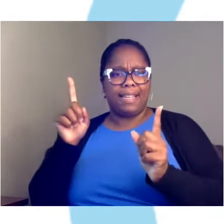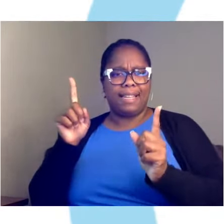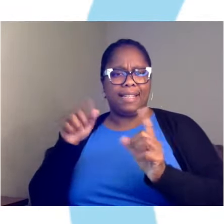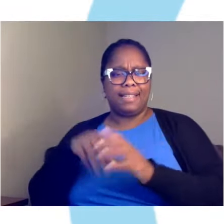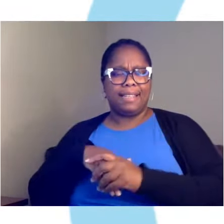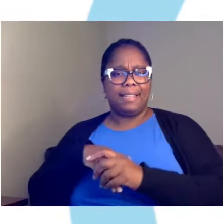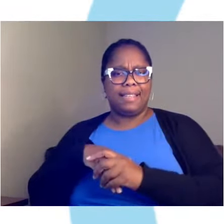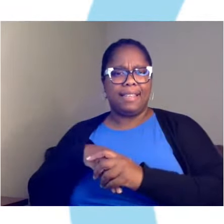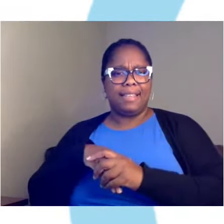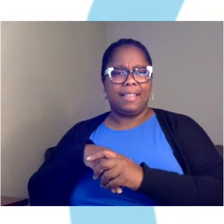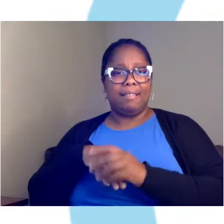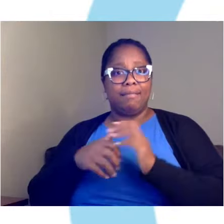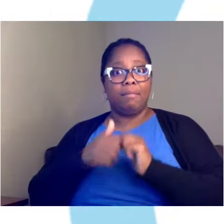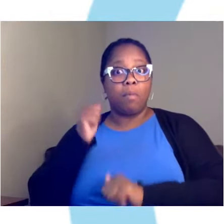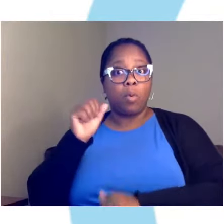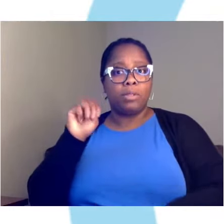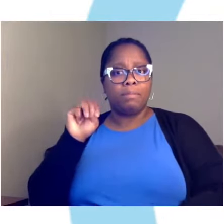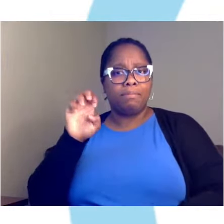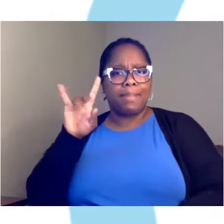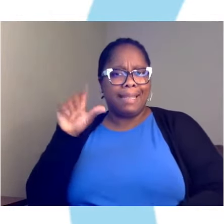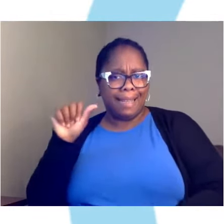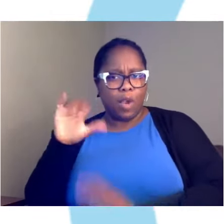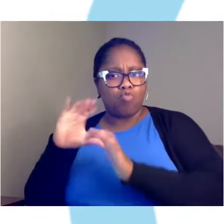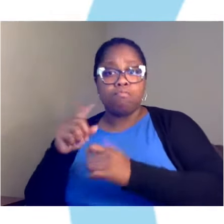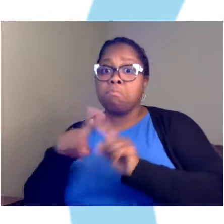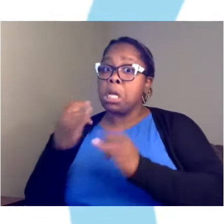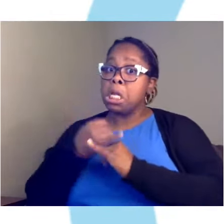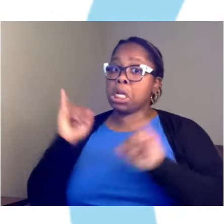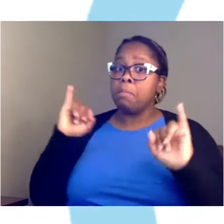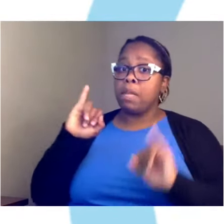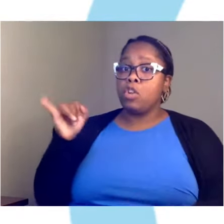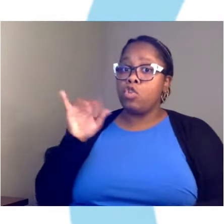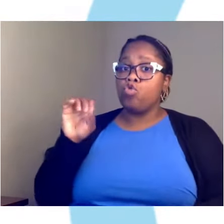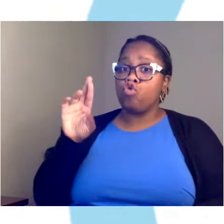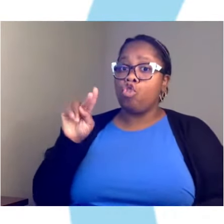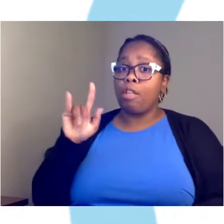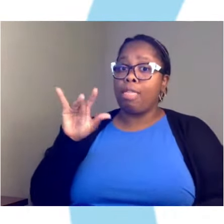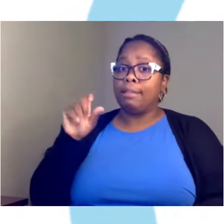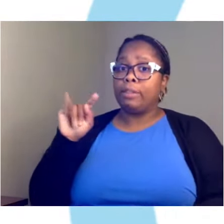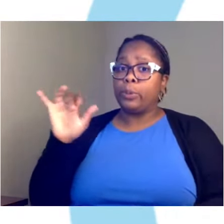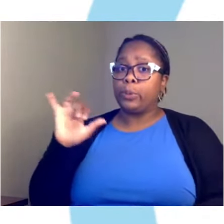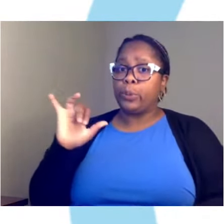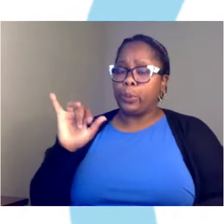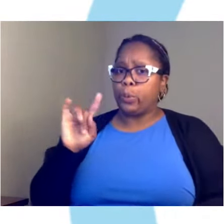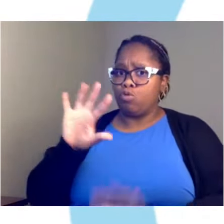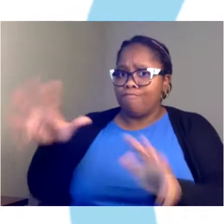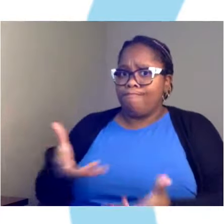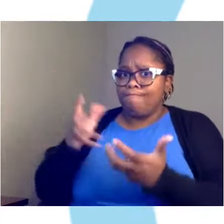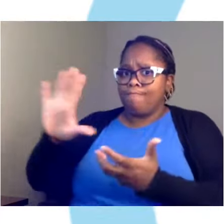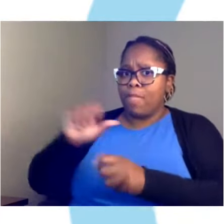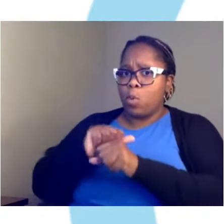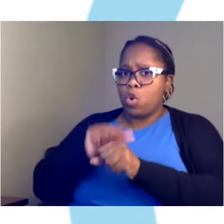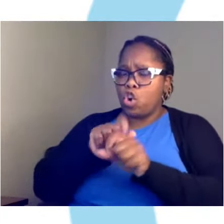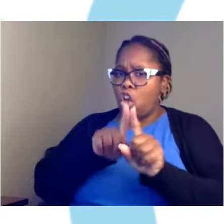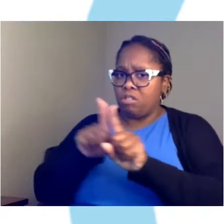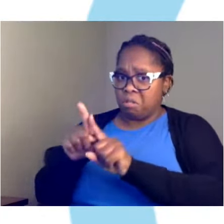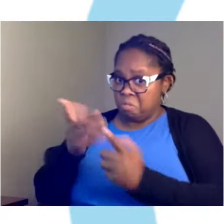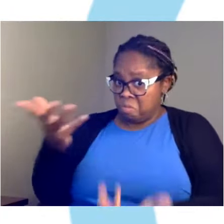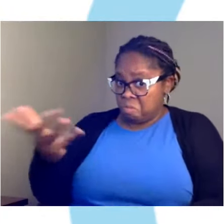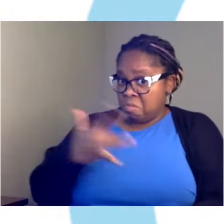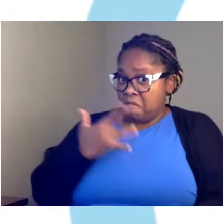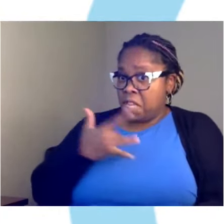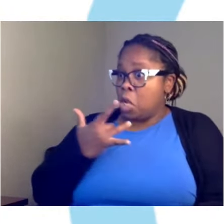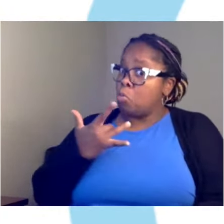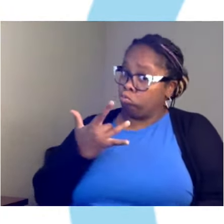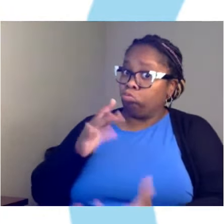say most media outlets, but also the independent journalists whose work you're lifting up as well. Do you feel like the stories are